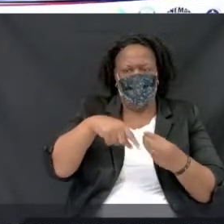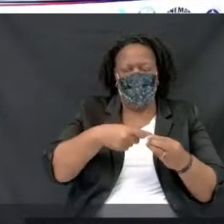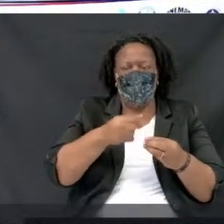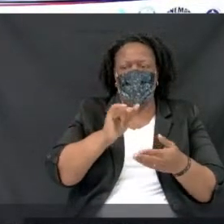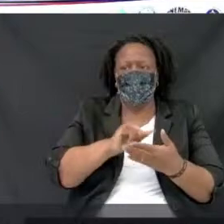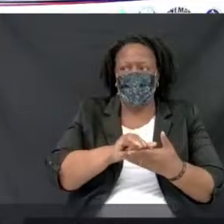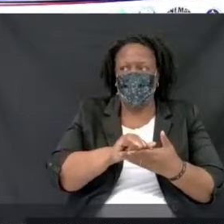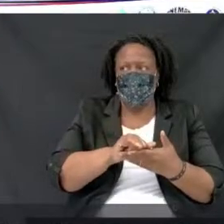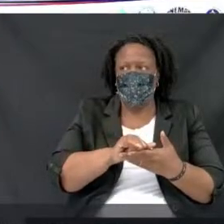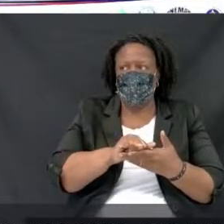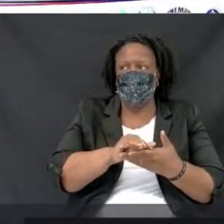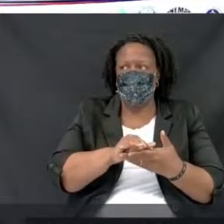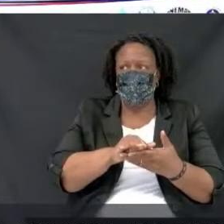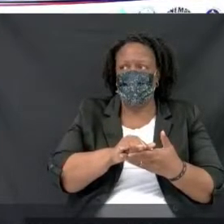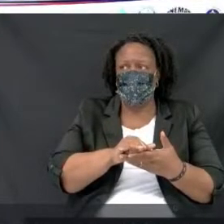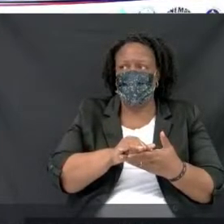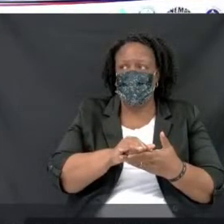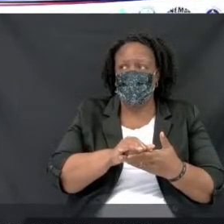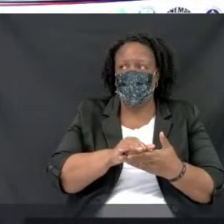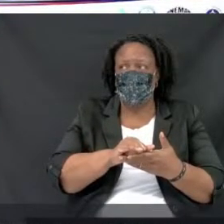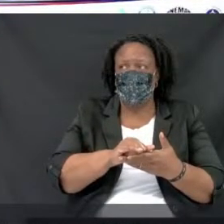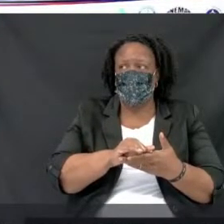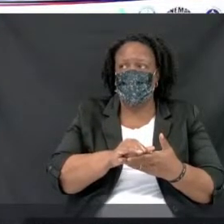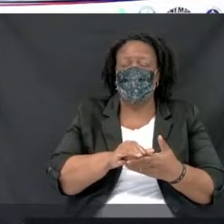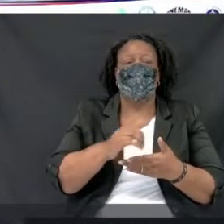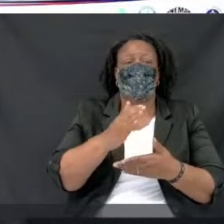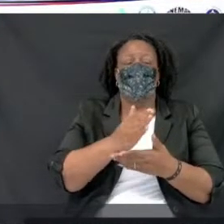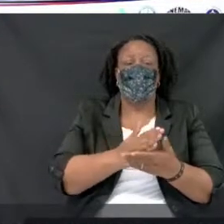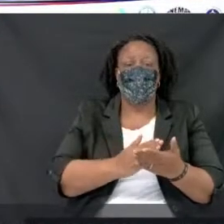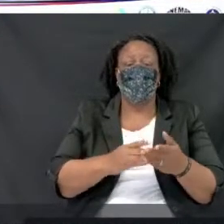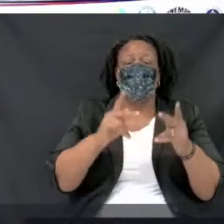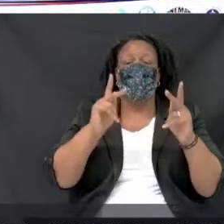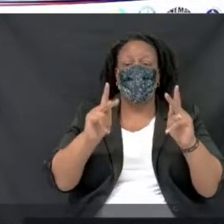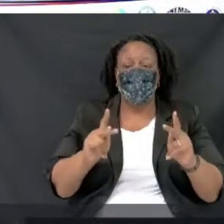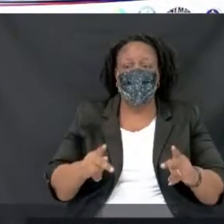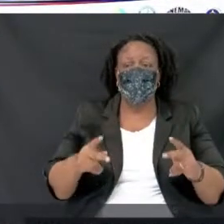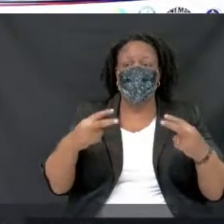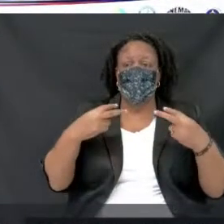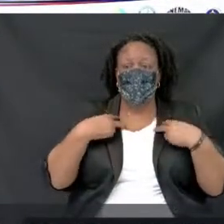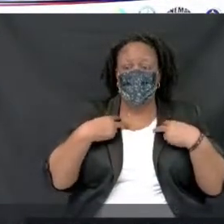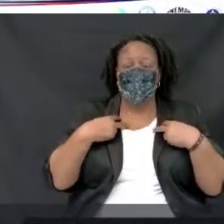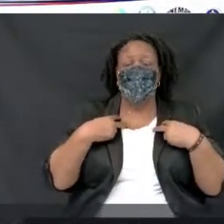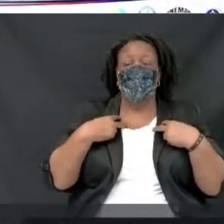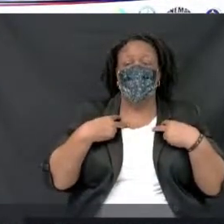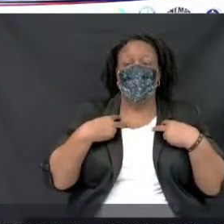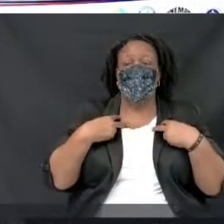been approved for staycation to occur at these hotels. Thank you.